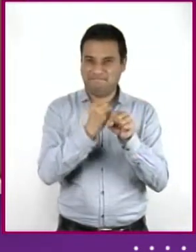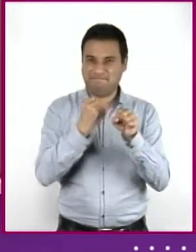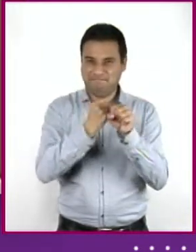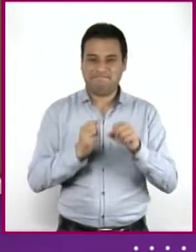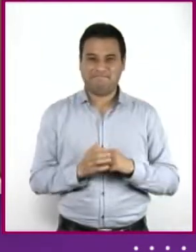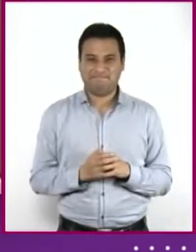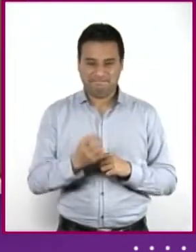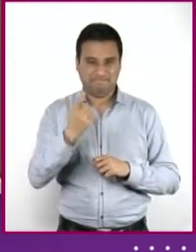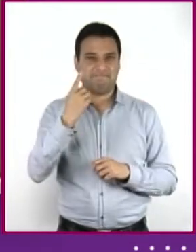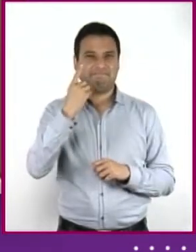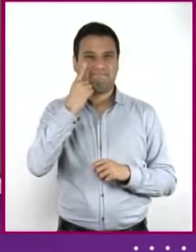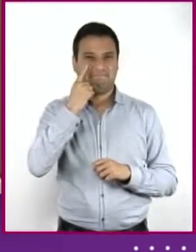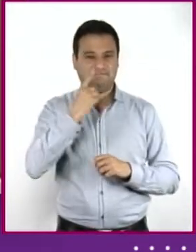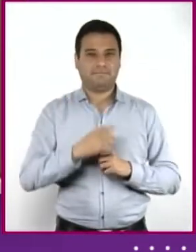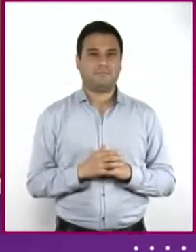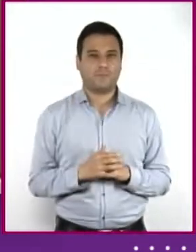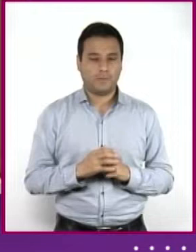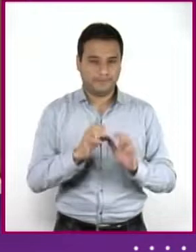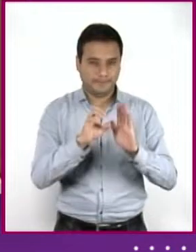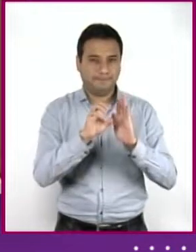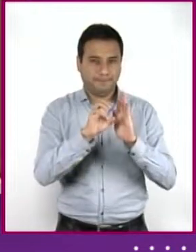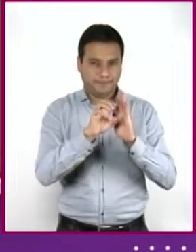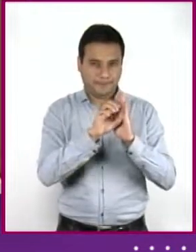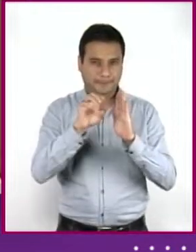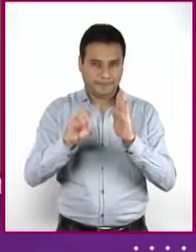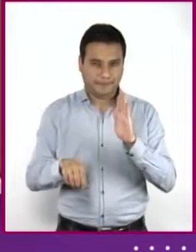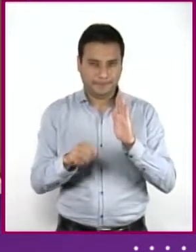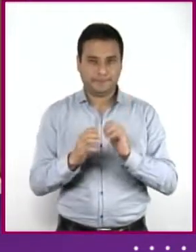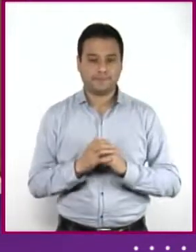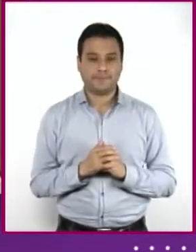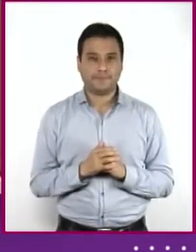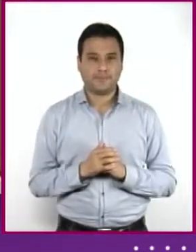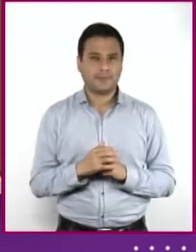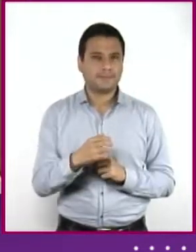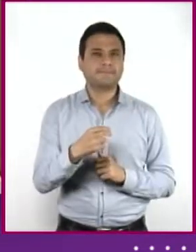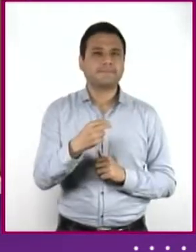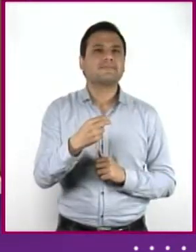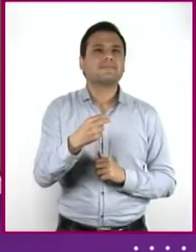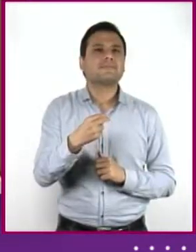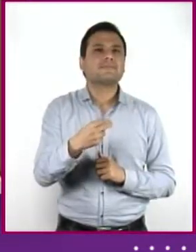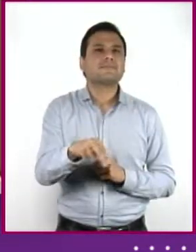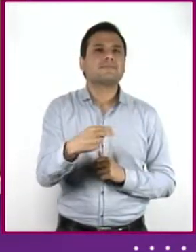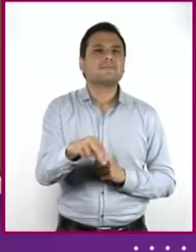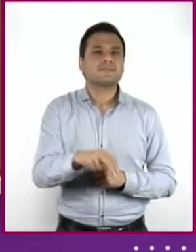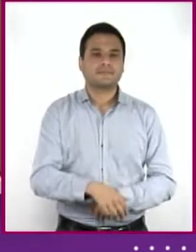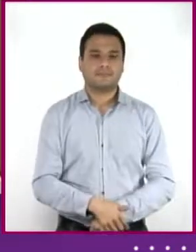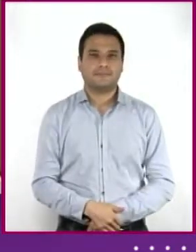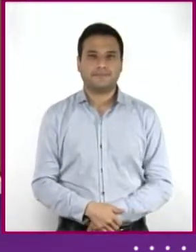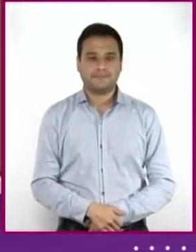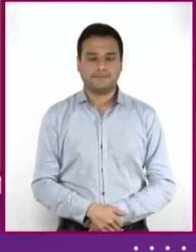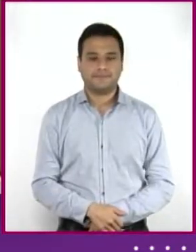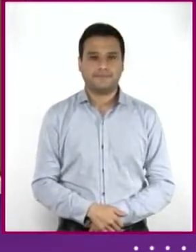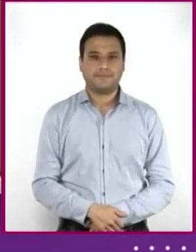van a responder siguiendo mi ejemplo. What's your name?